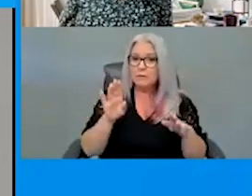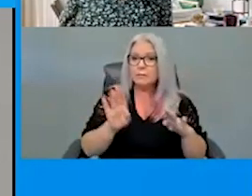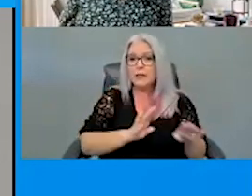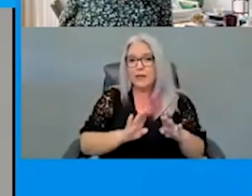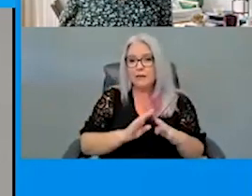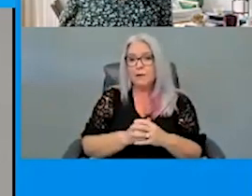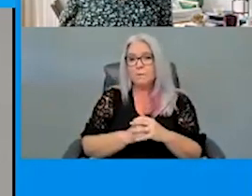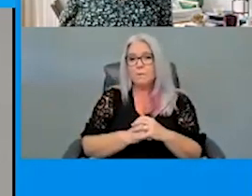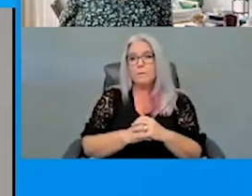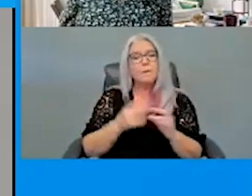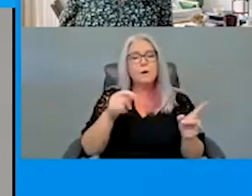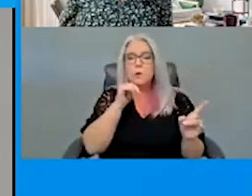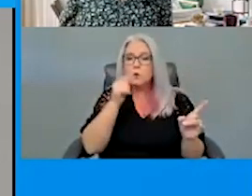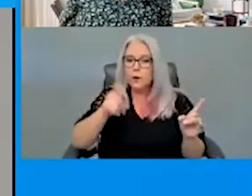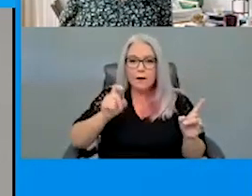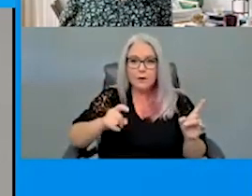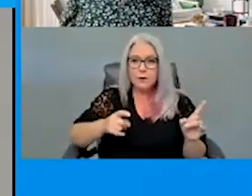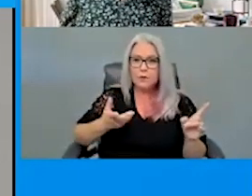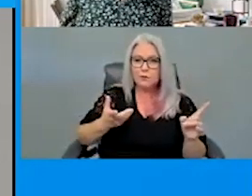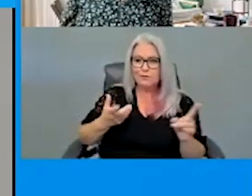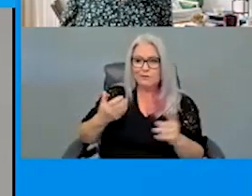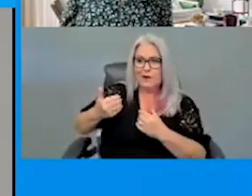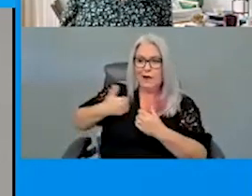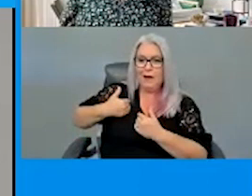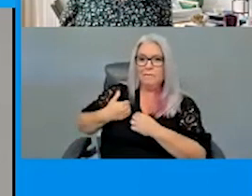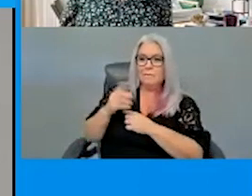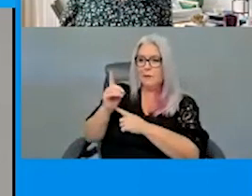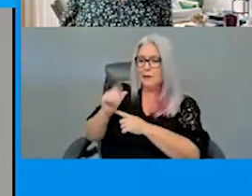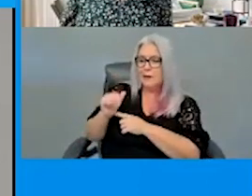you do not have to be disabled to experience ableism.